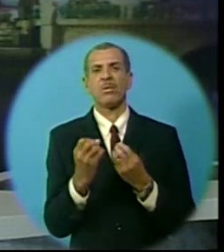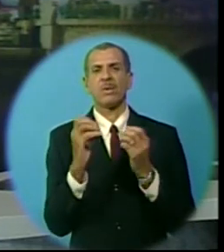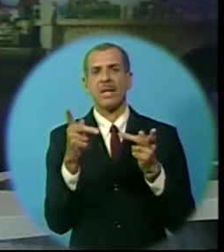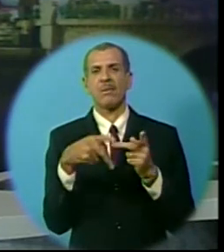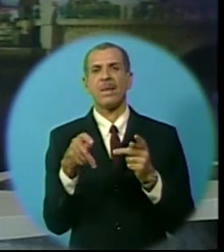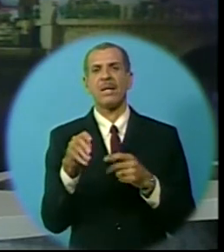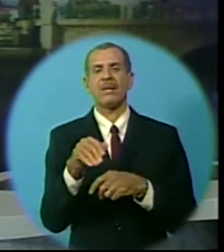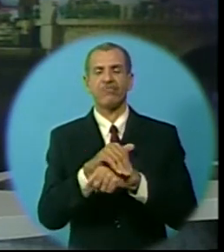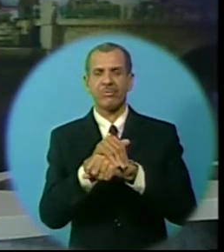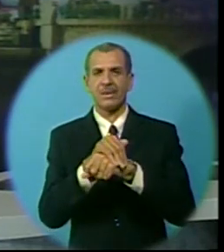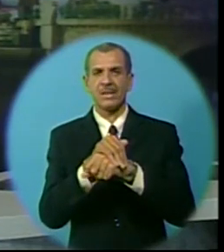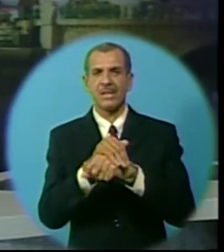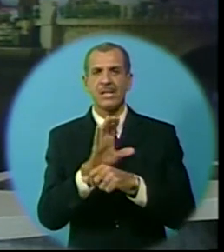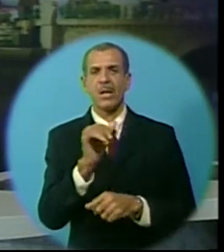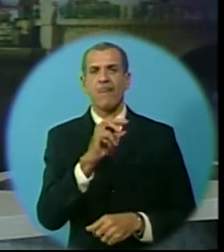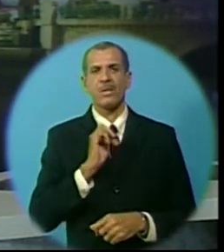Commissioner.